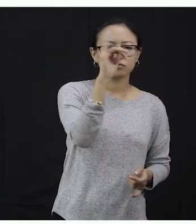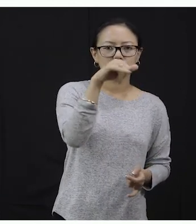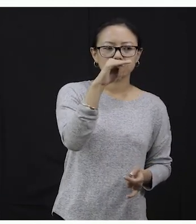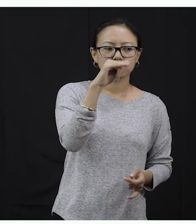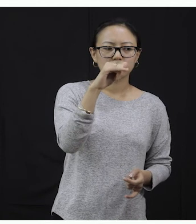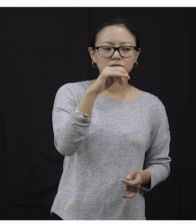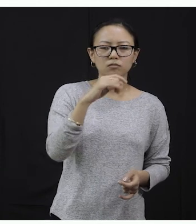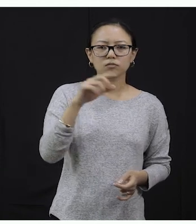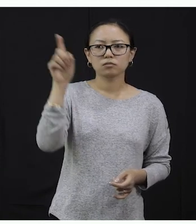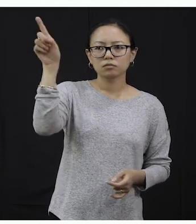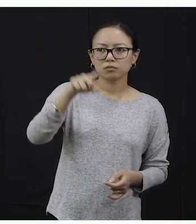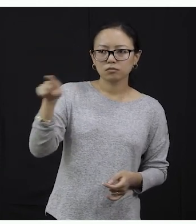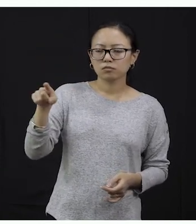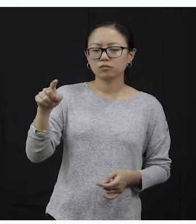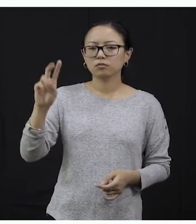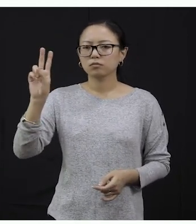228.